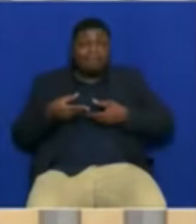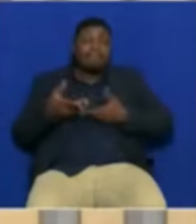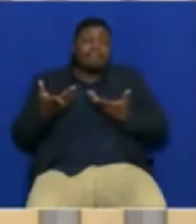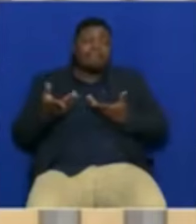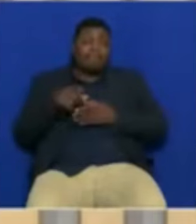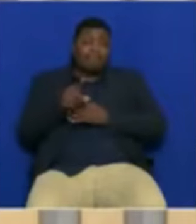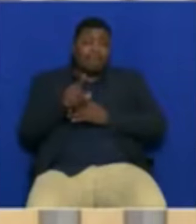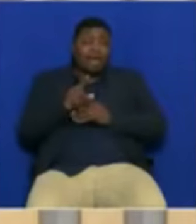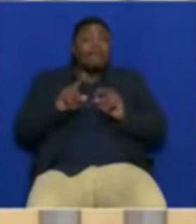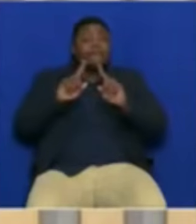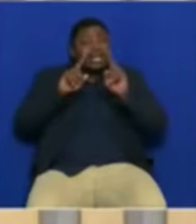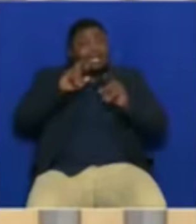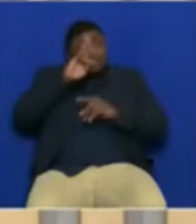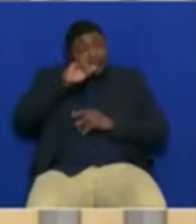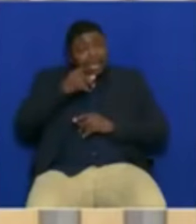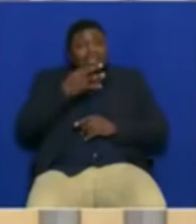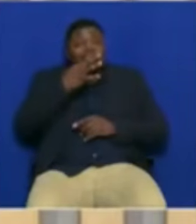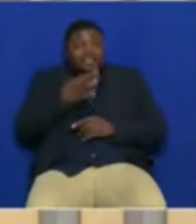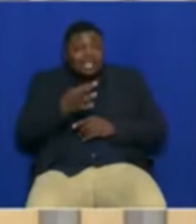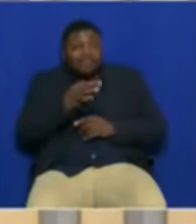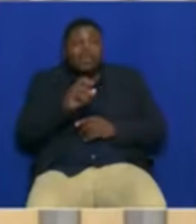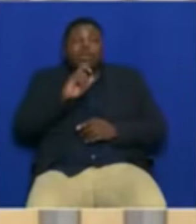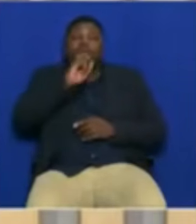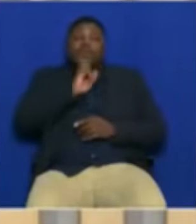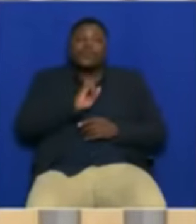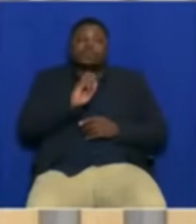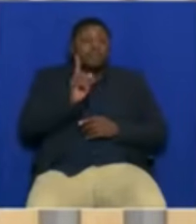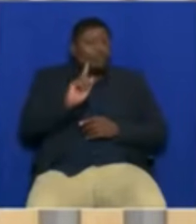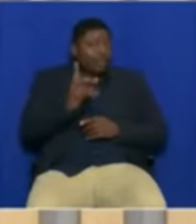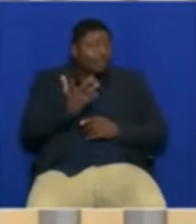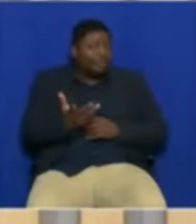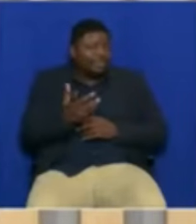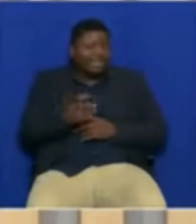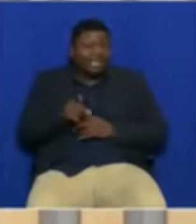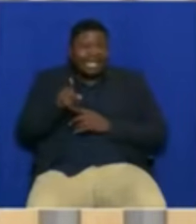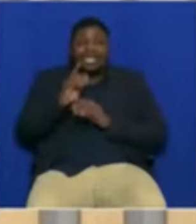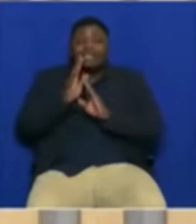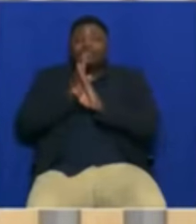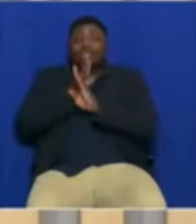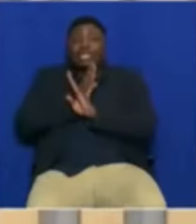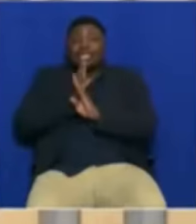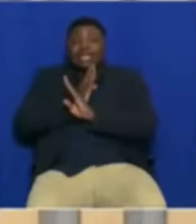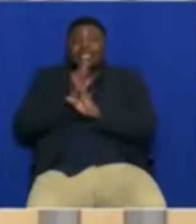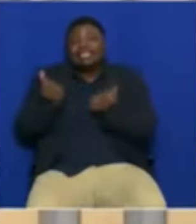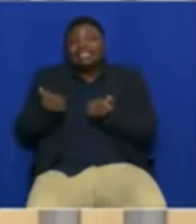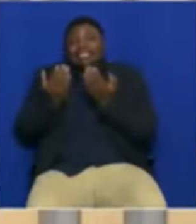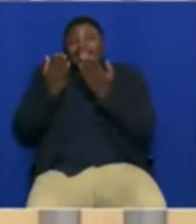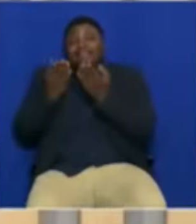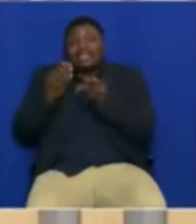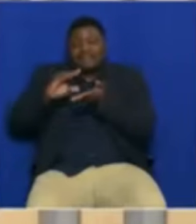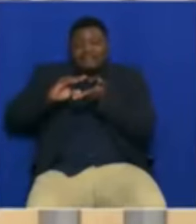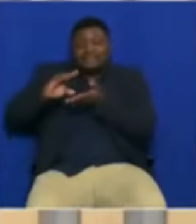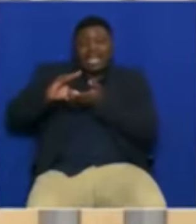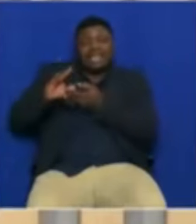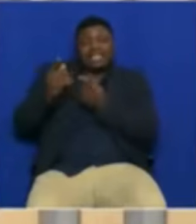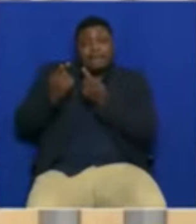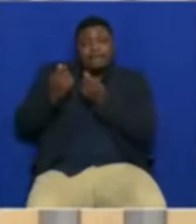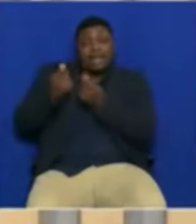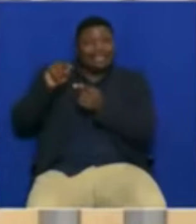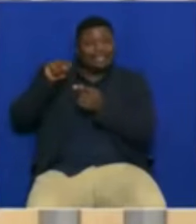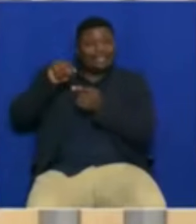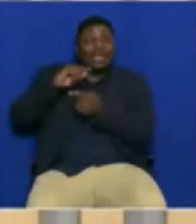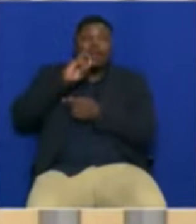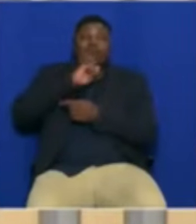General Kumalo covering up a docket. I'm going on the premise that what cover-up is this? What is